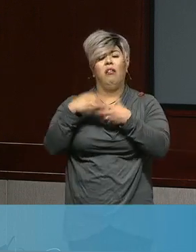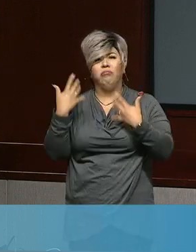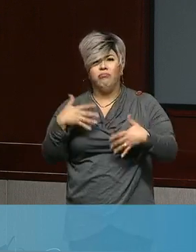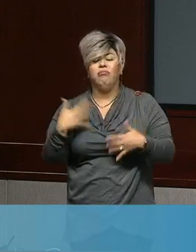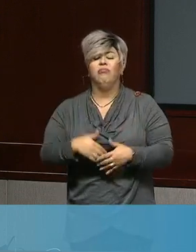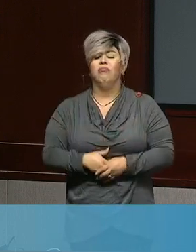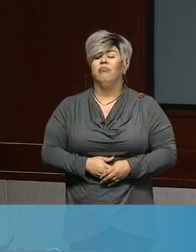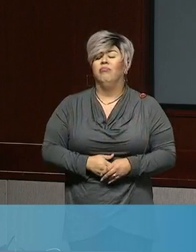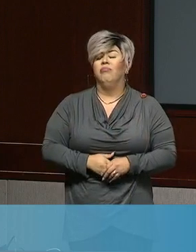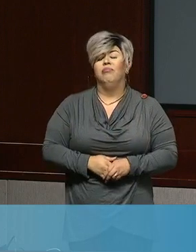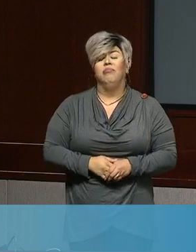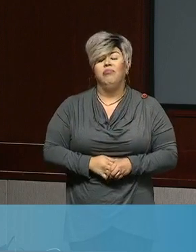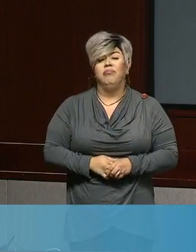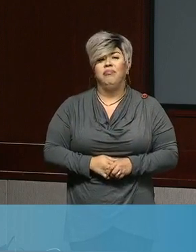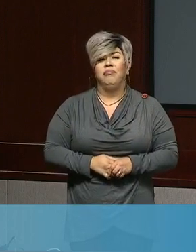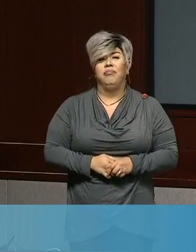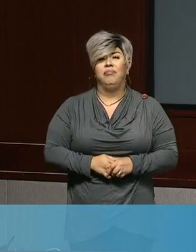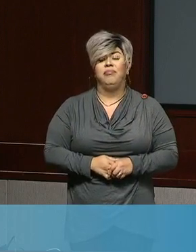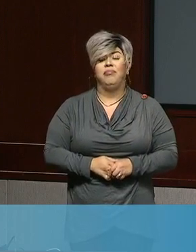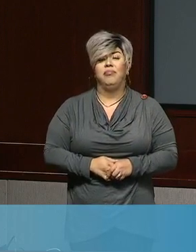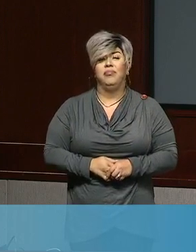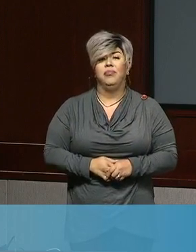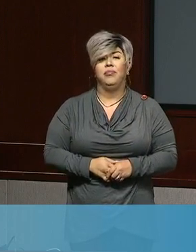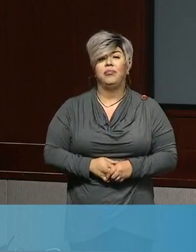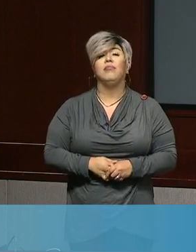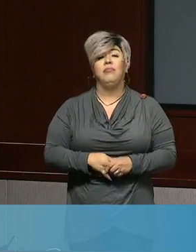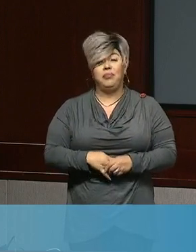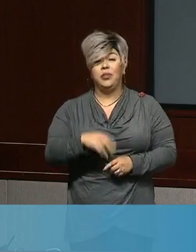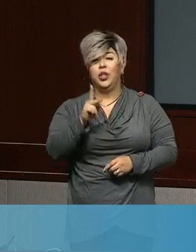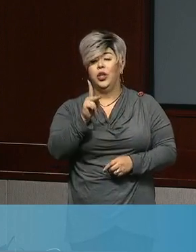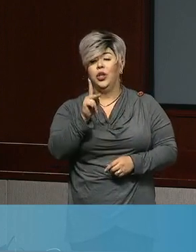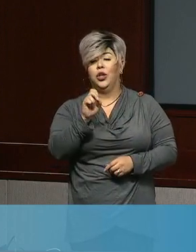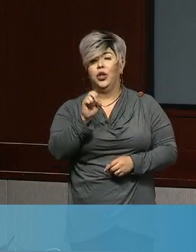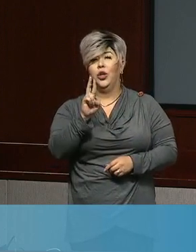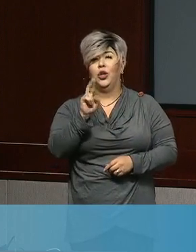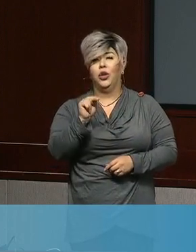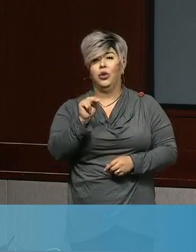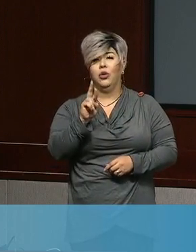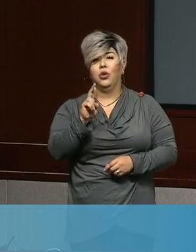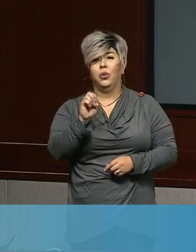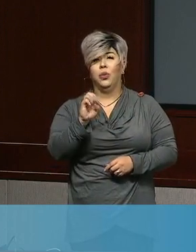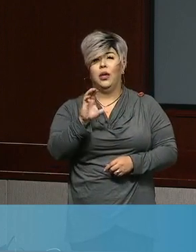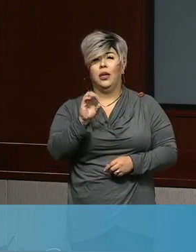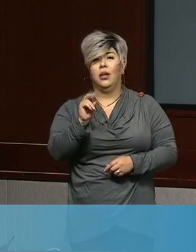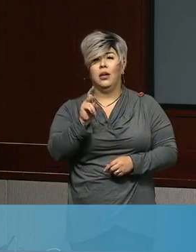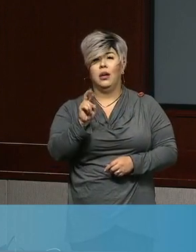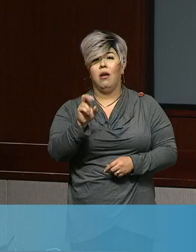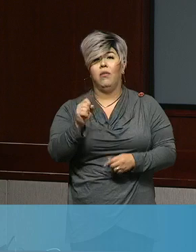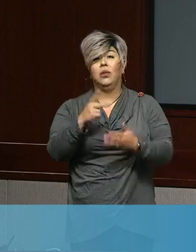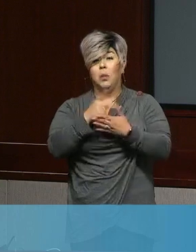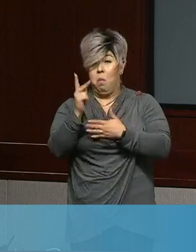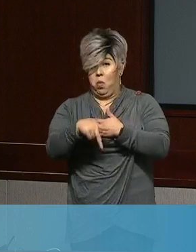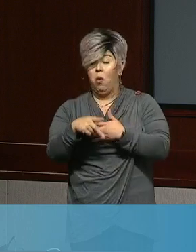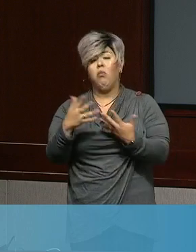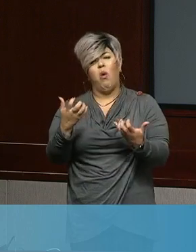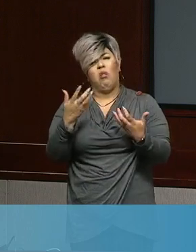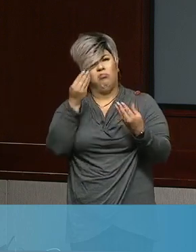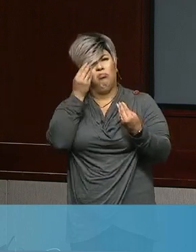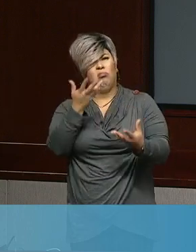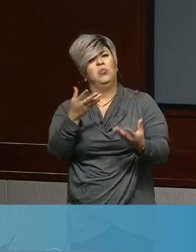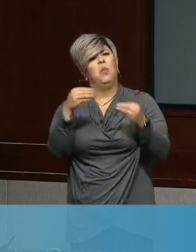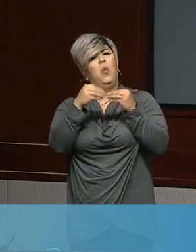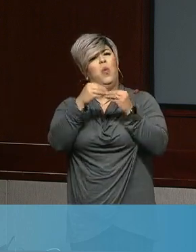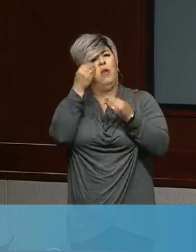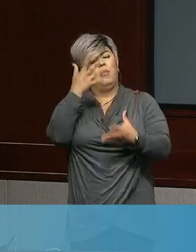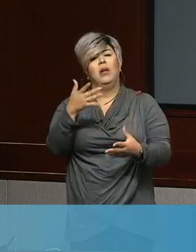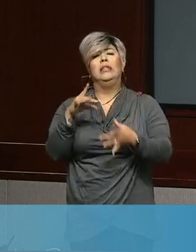efforts. A little bit on the Kern Recovers program. This is a program that involves a forgivable loan